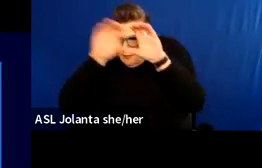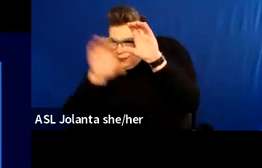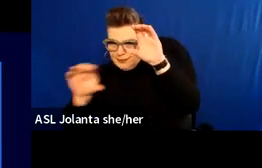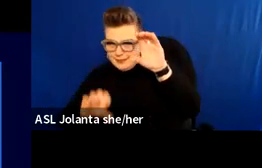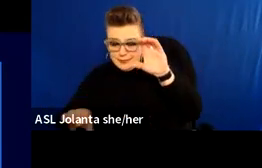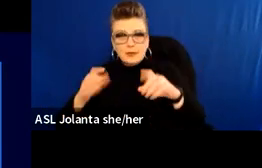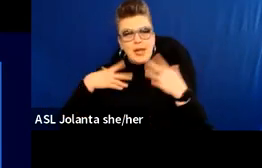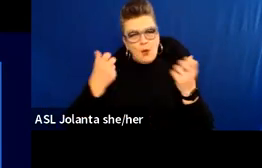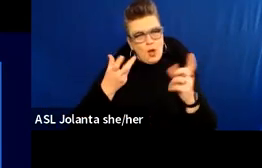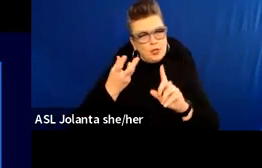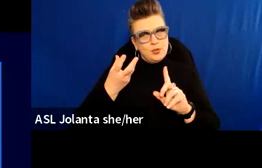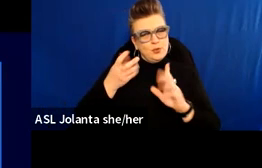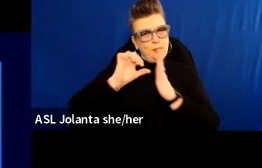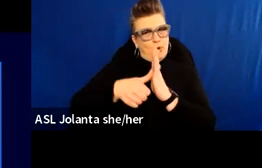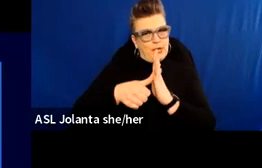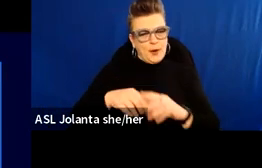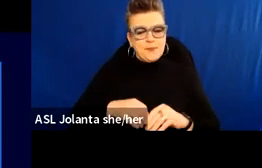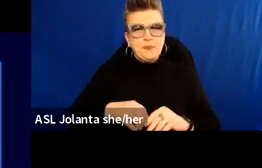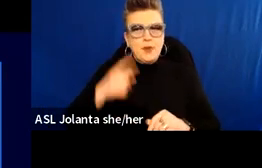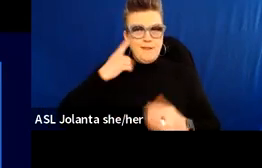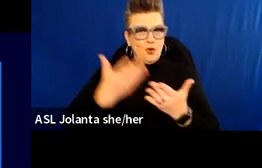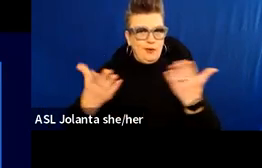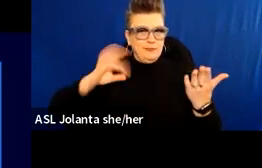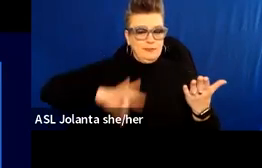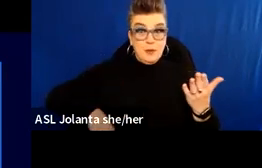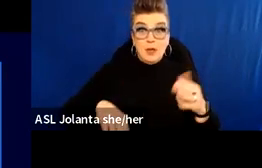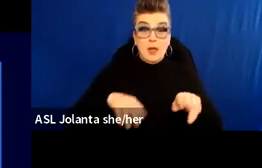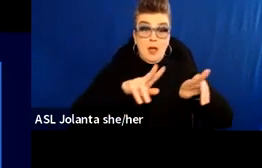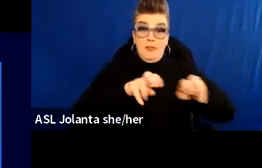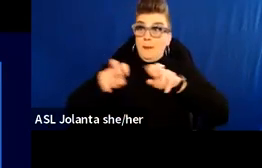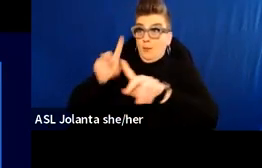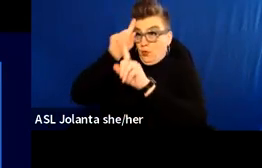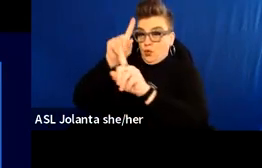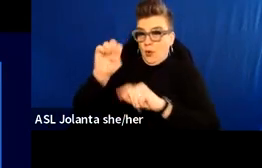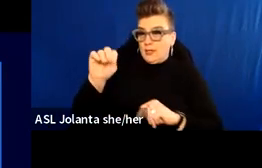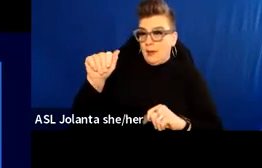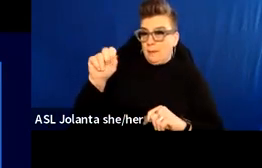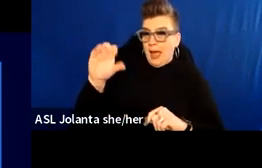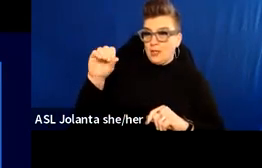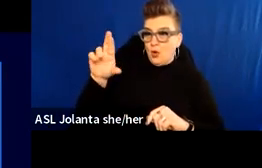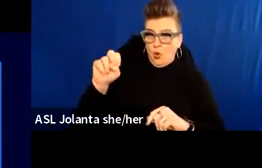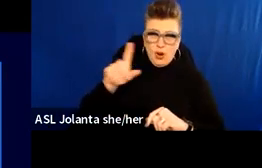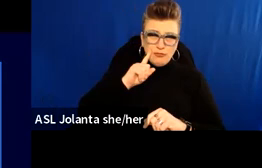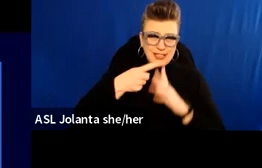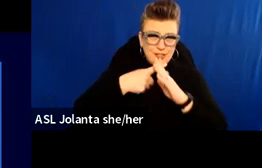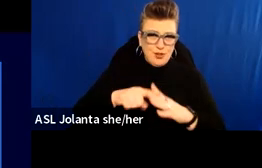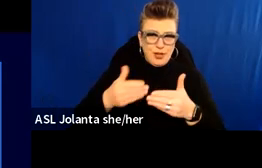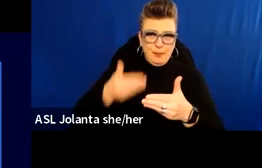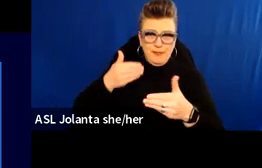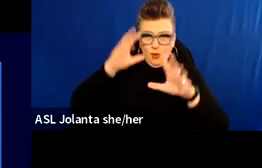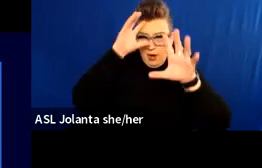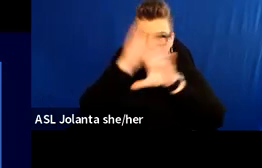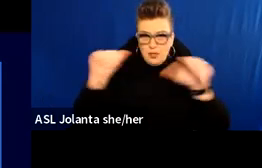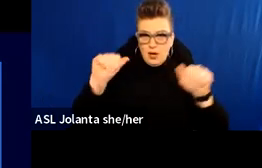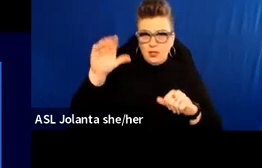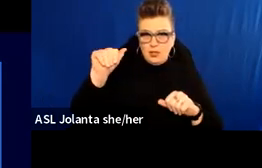that one the move towards mass corps has been going on for several years and it really started actually started before dr casilius's